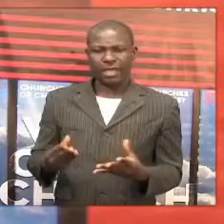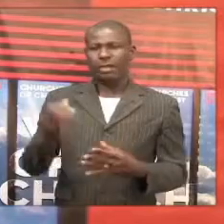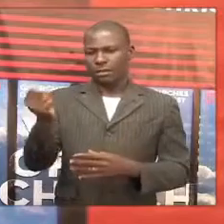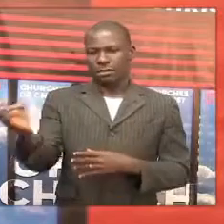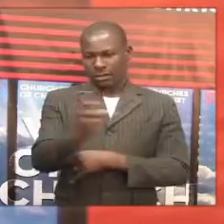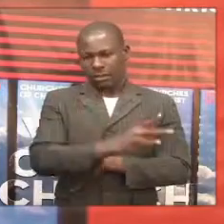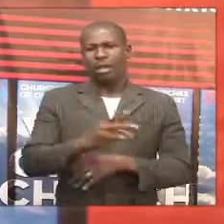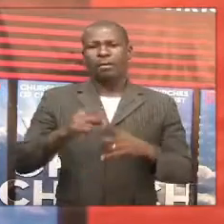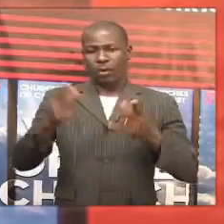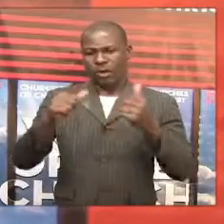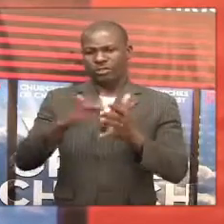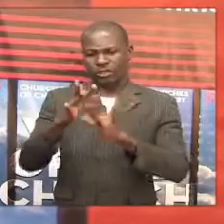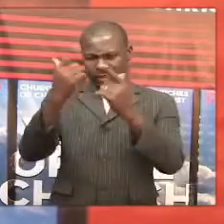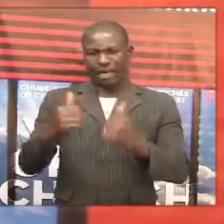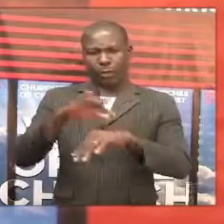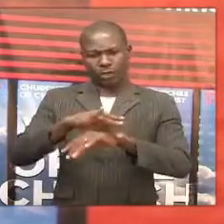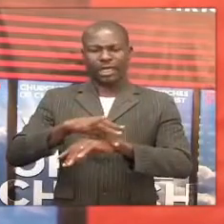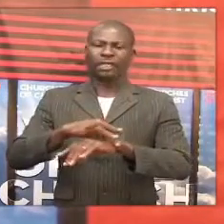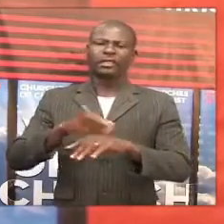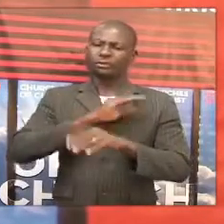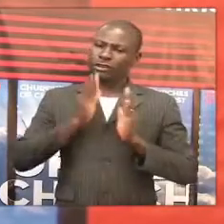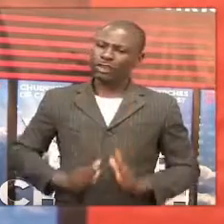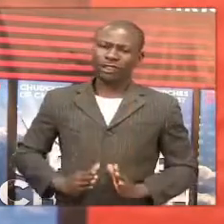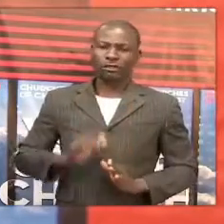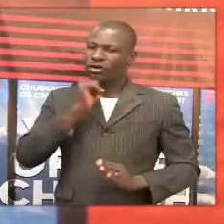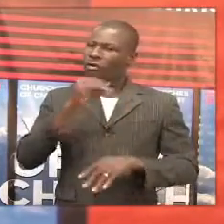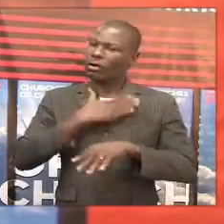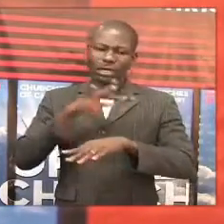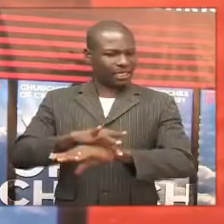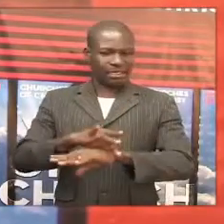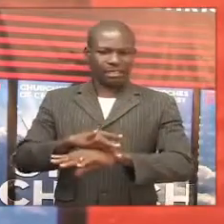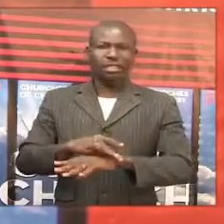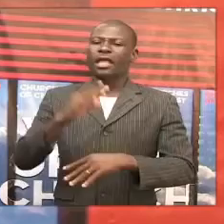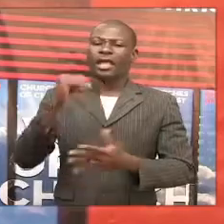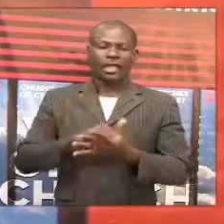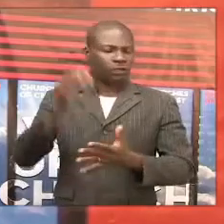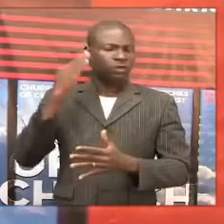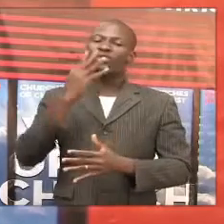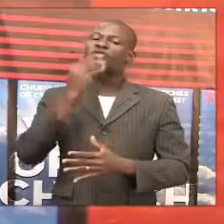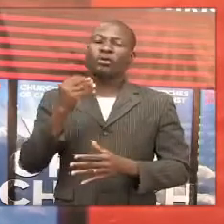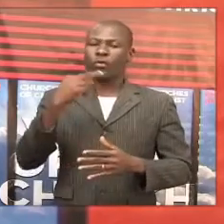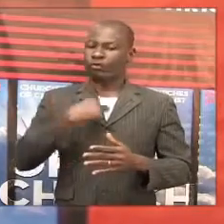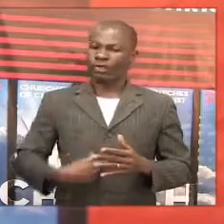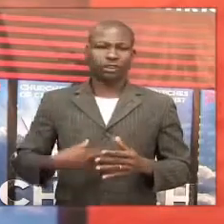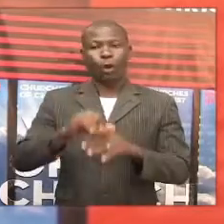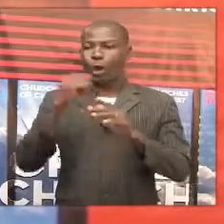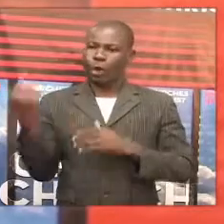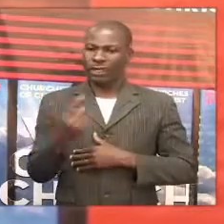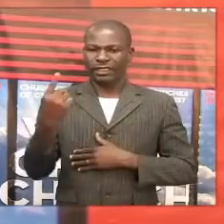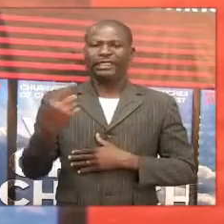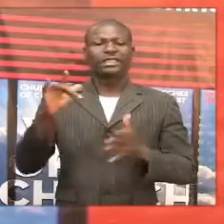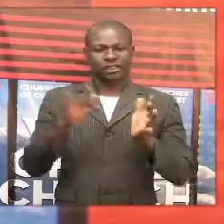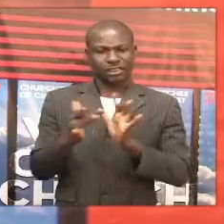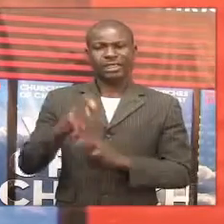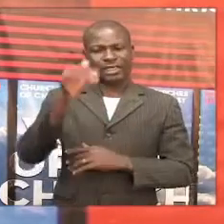ready, yes, to bass as his honor. Ne crystal sum any we are say. Ne a Jew for sumono and a ne will we are say. Ne yes, no, I will know a Jew